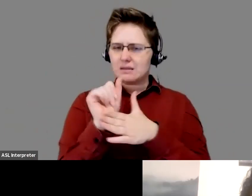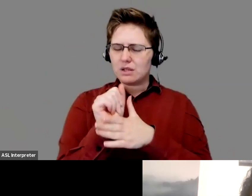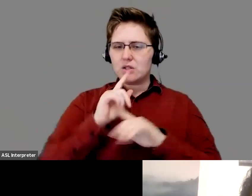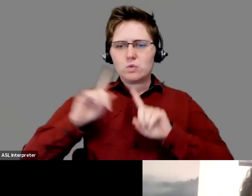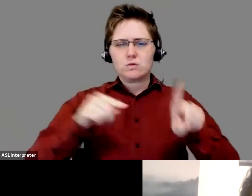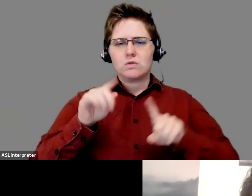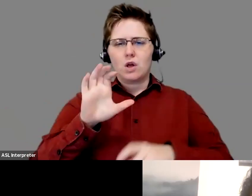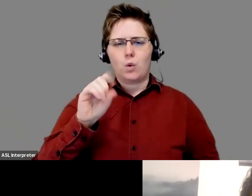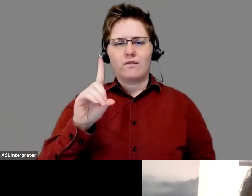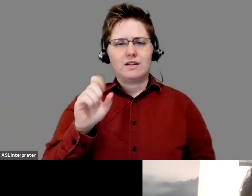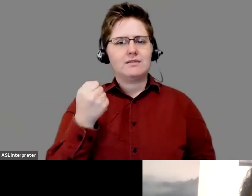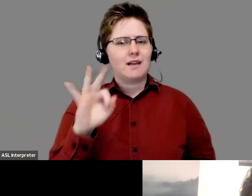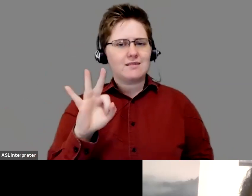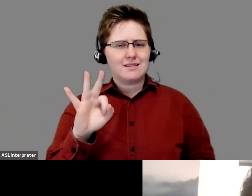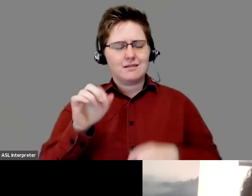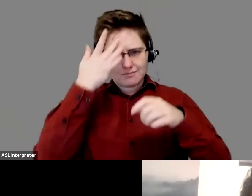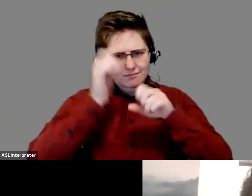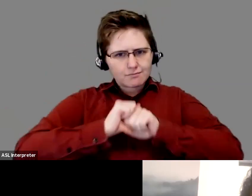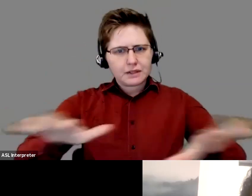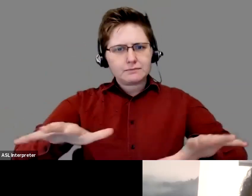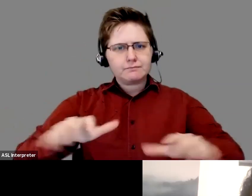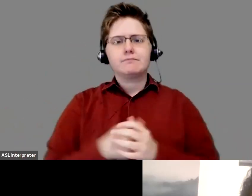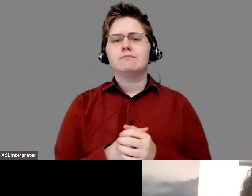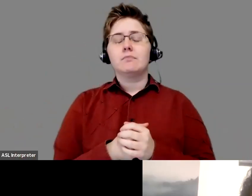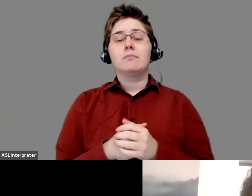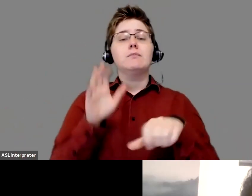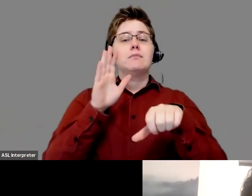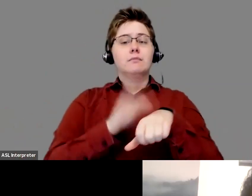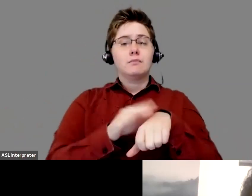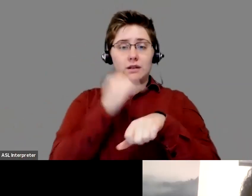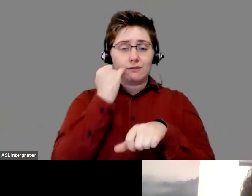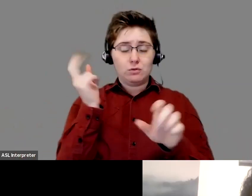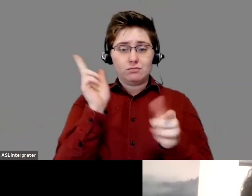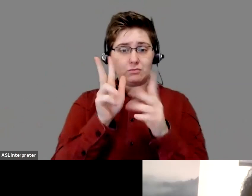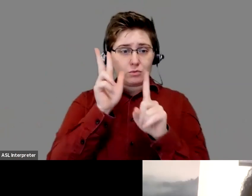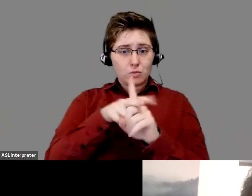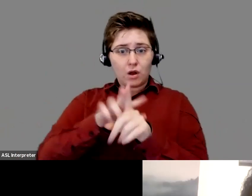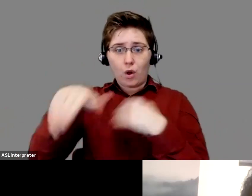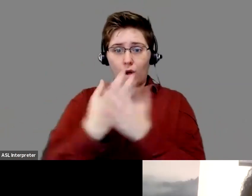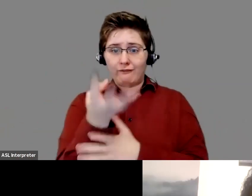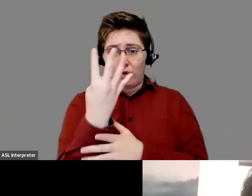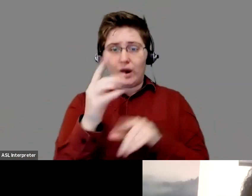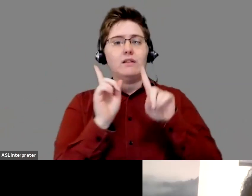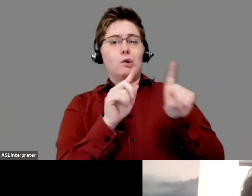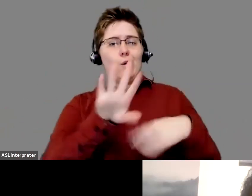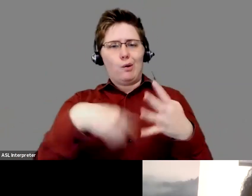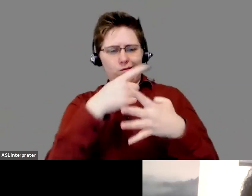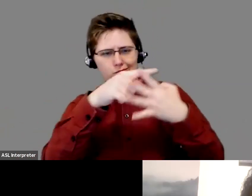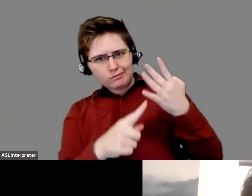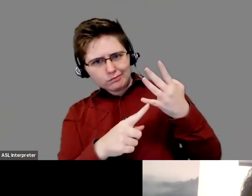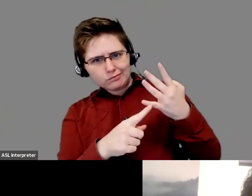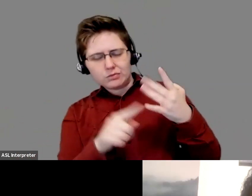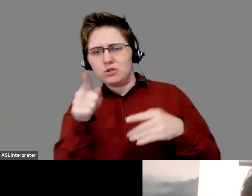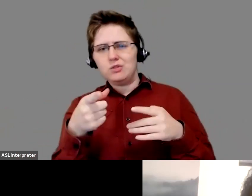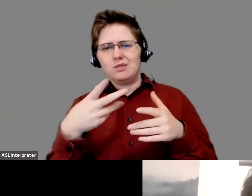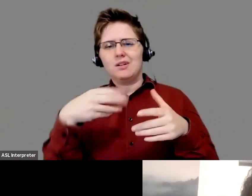to the COVID-19 pandemic. Reminder, if you registered for all 4 and attend all 4 sessions, you will be entered